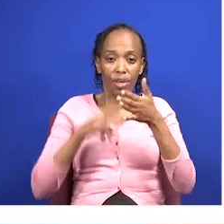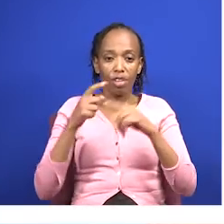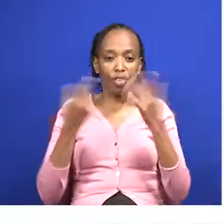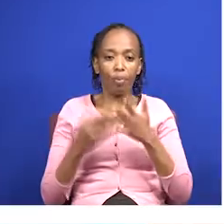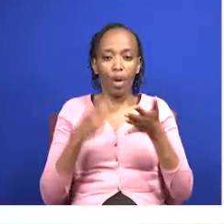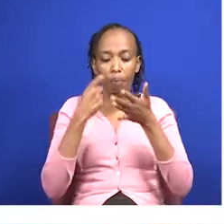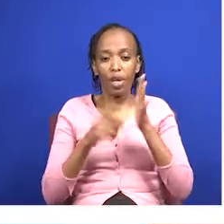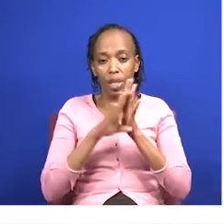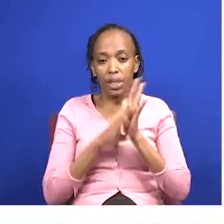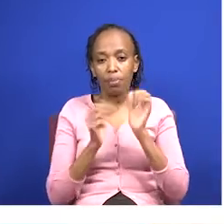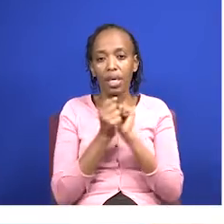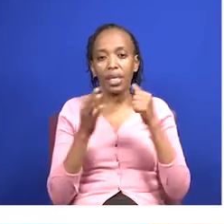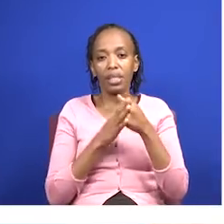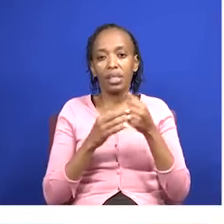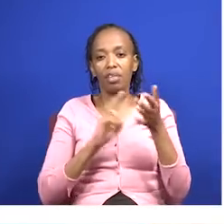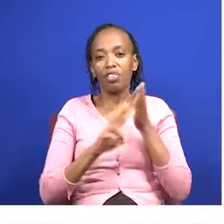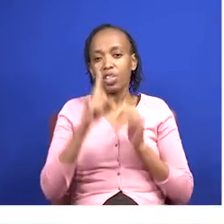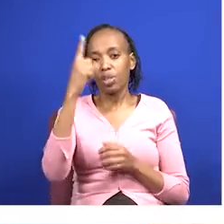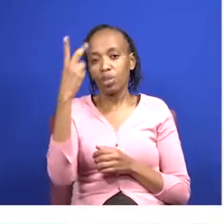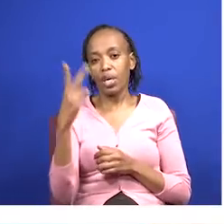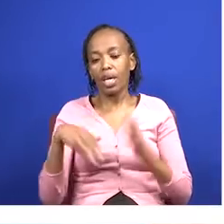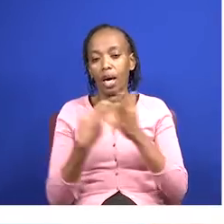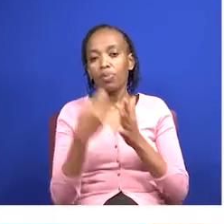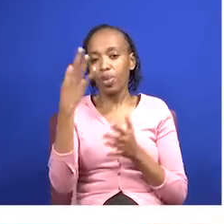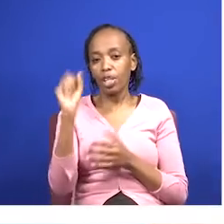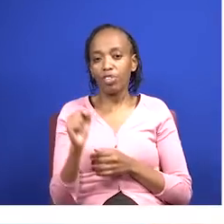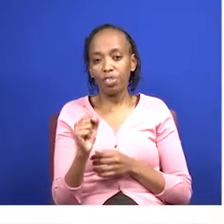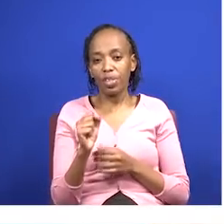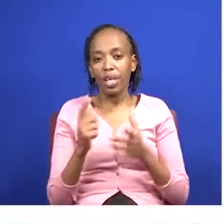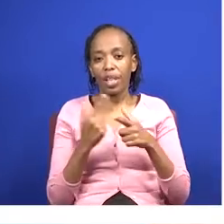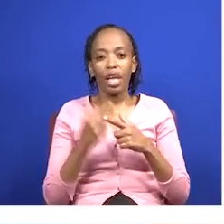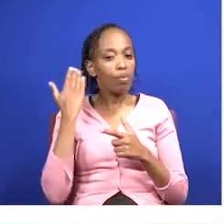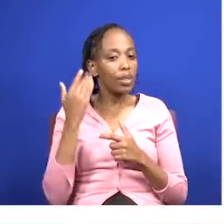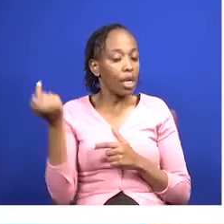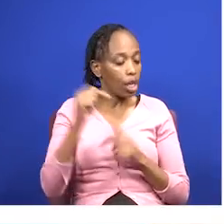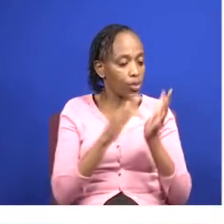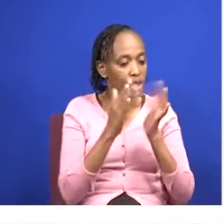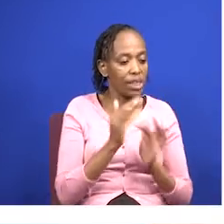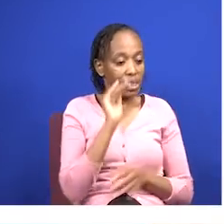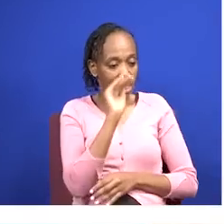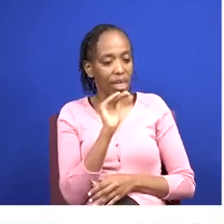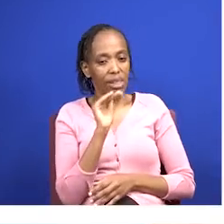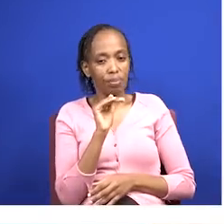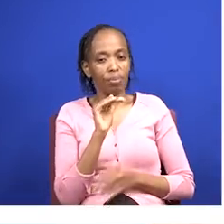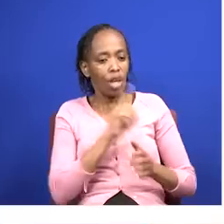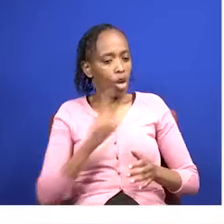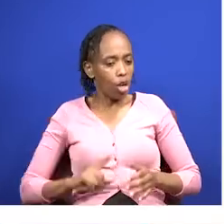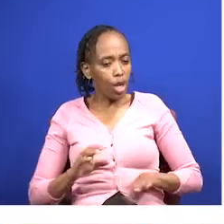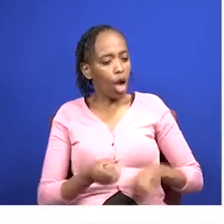Our reading comes from Matthew chapter 18, 21 to 35. Then Peter came to Jesus and